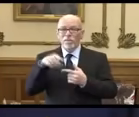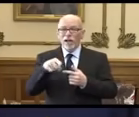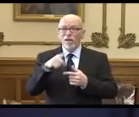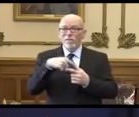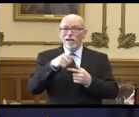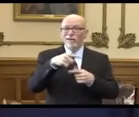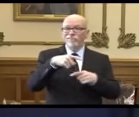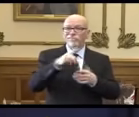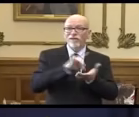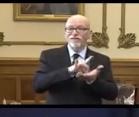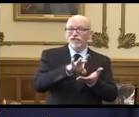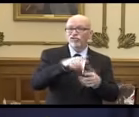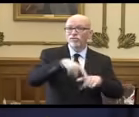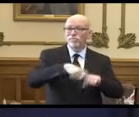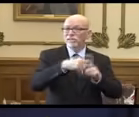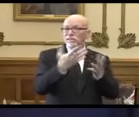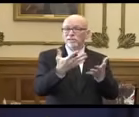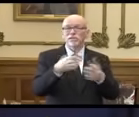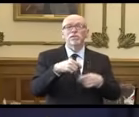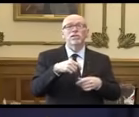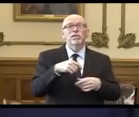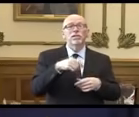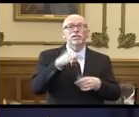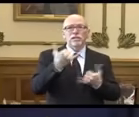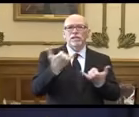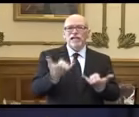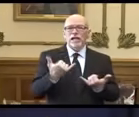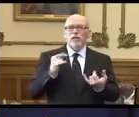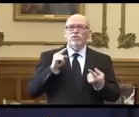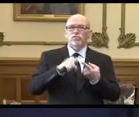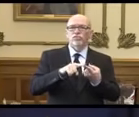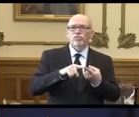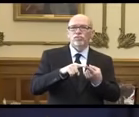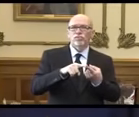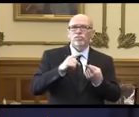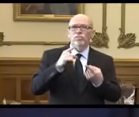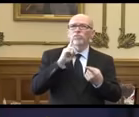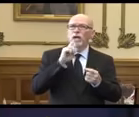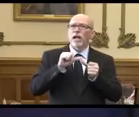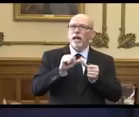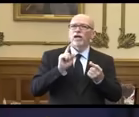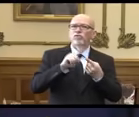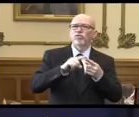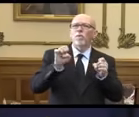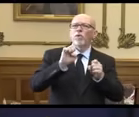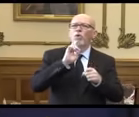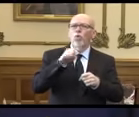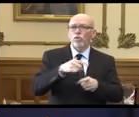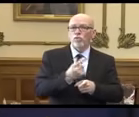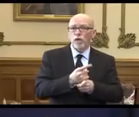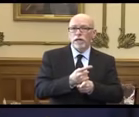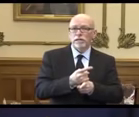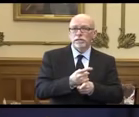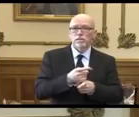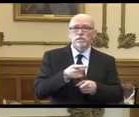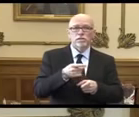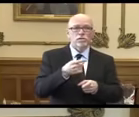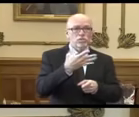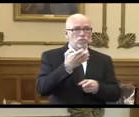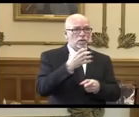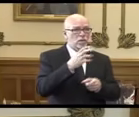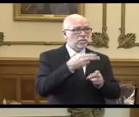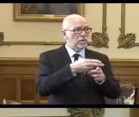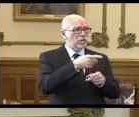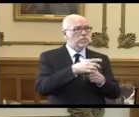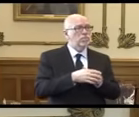cited is in effect until the entirety of the emergency order, if I have that correct. You want to touch on